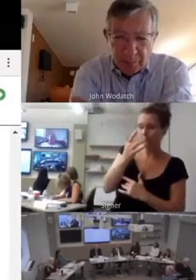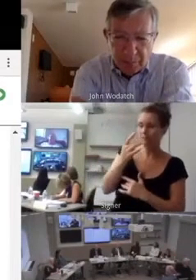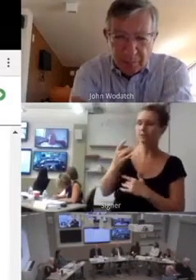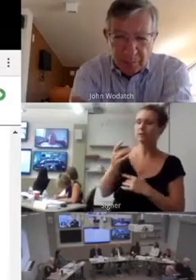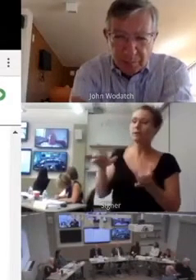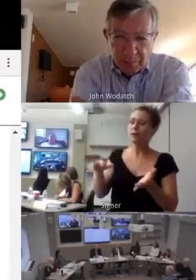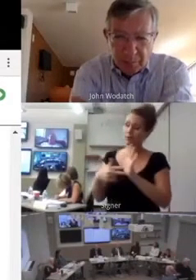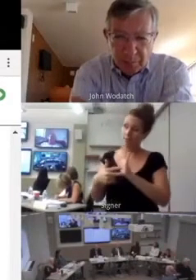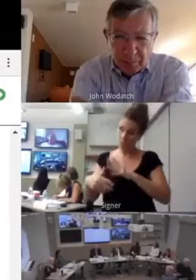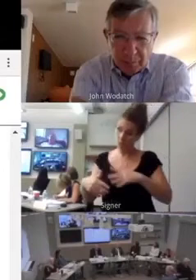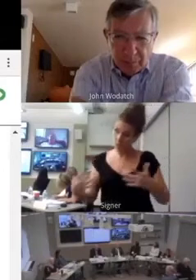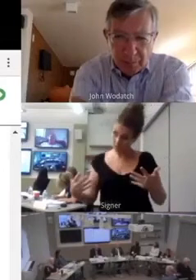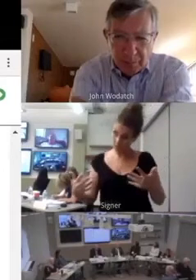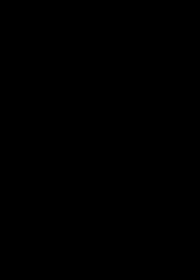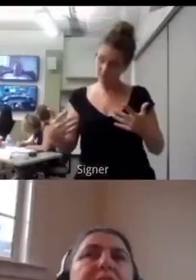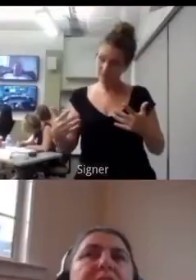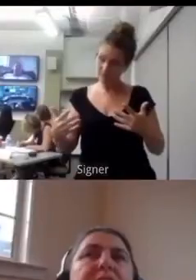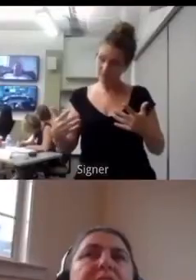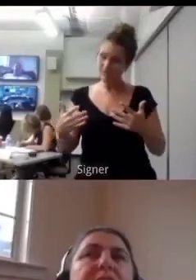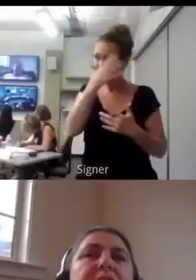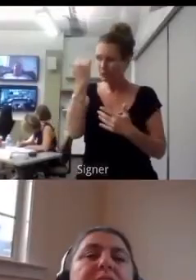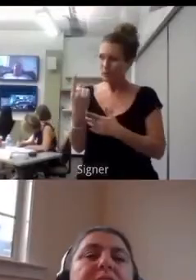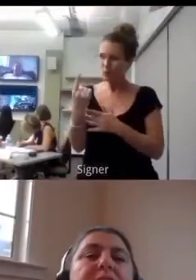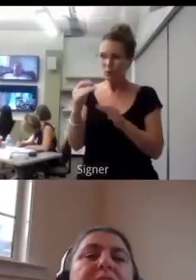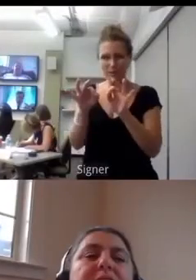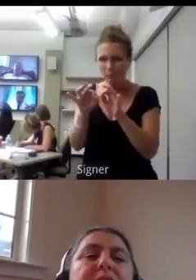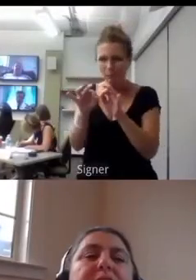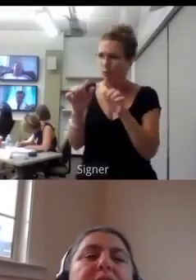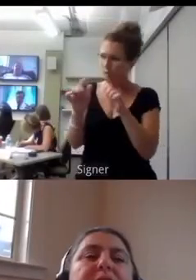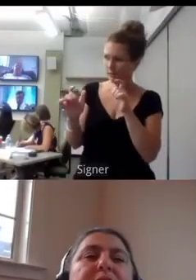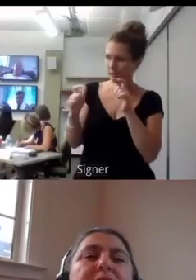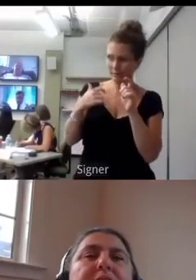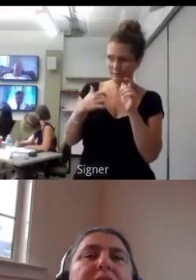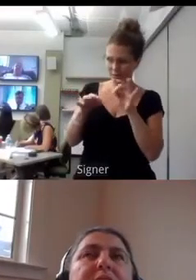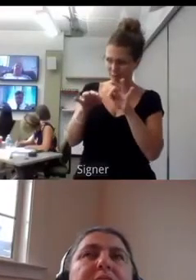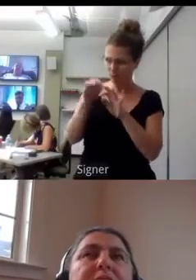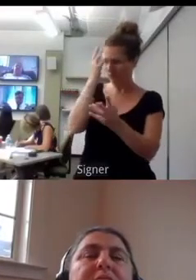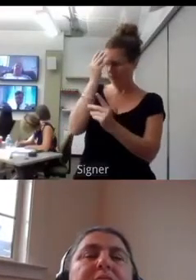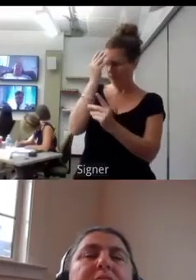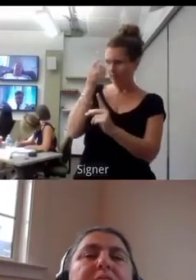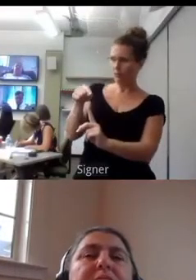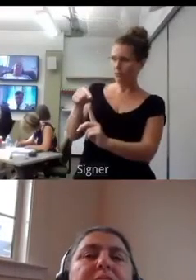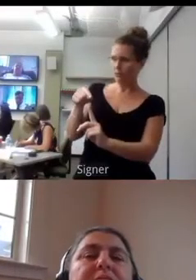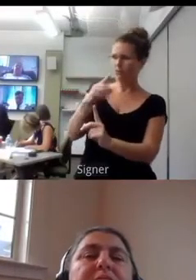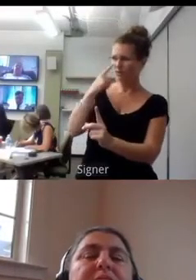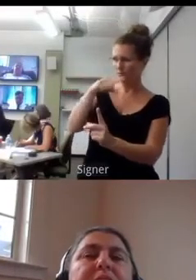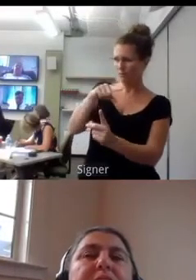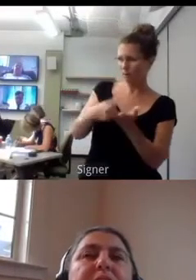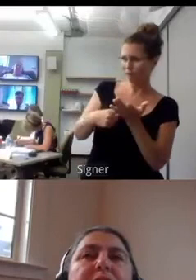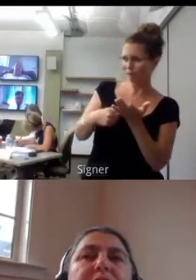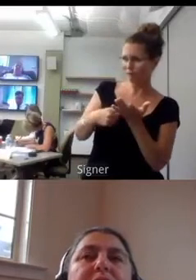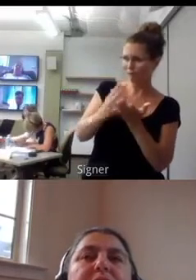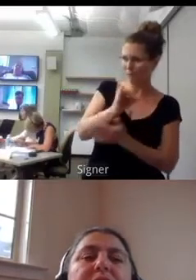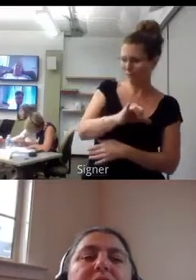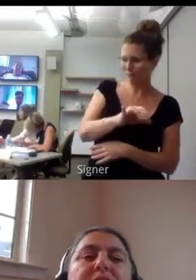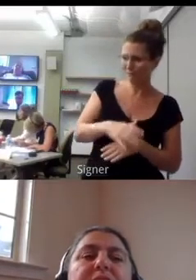an important additional cause that we should consider including. Can you talk about that? That's very